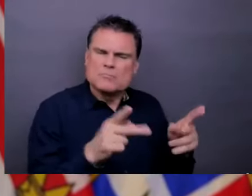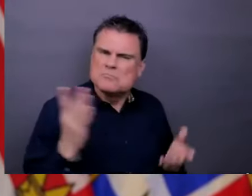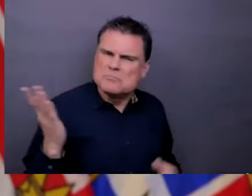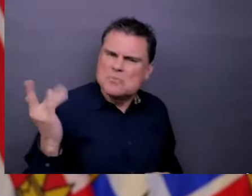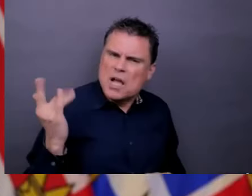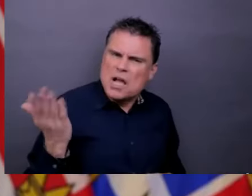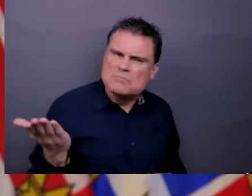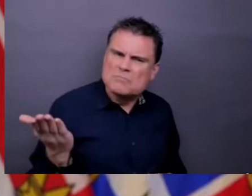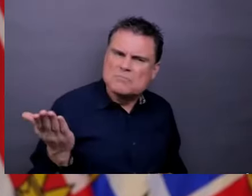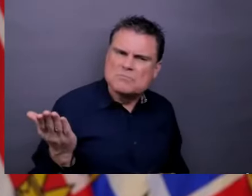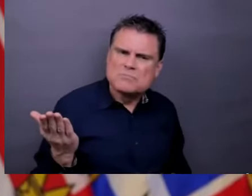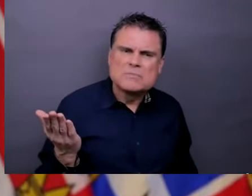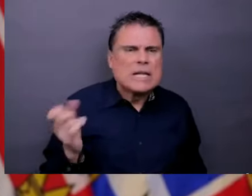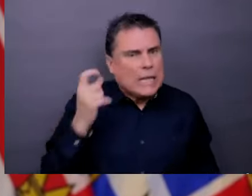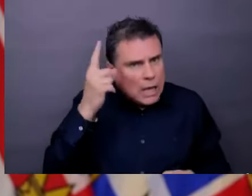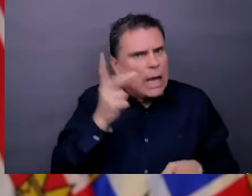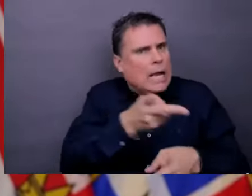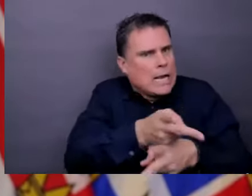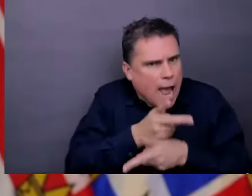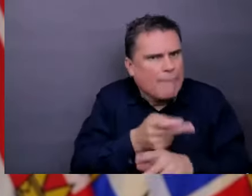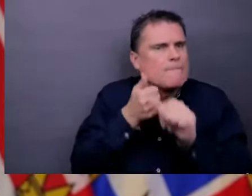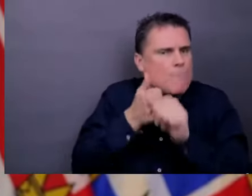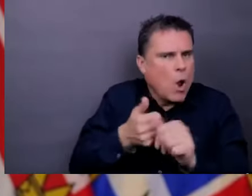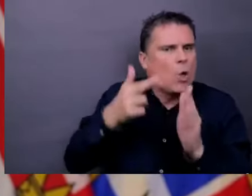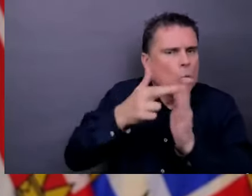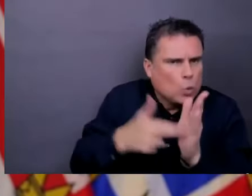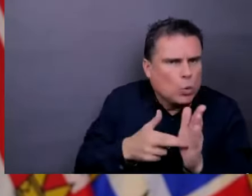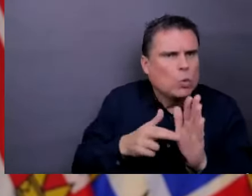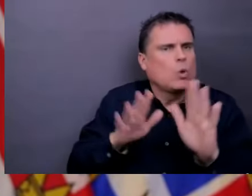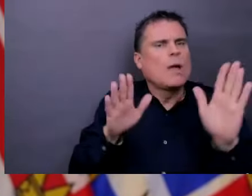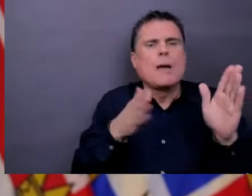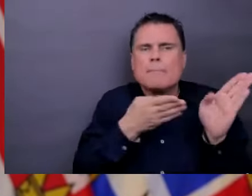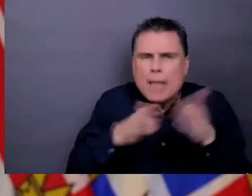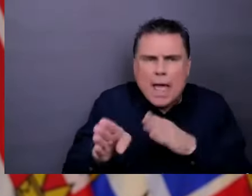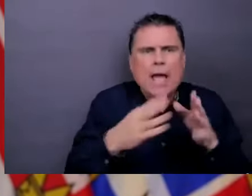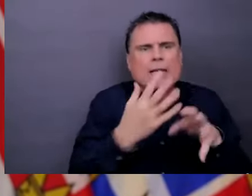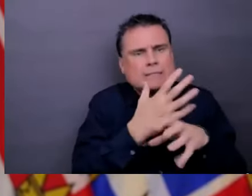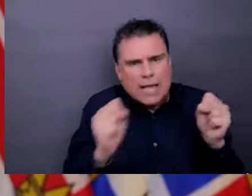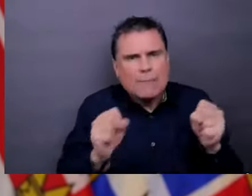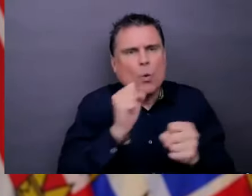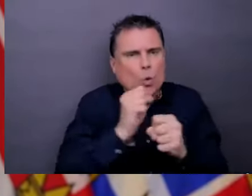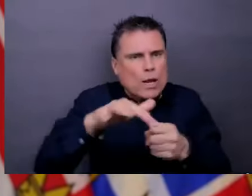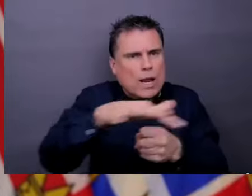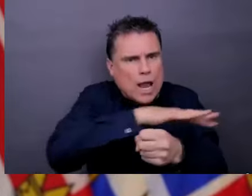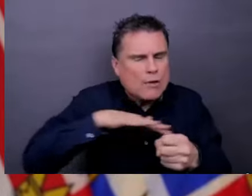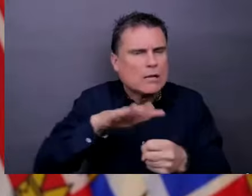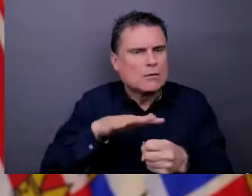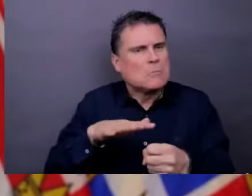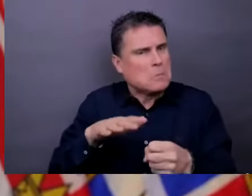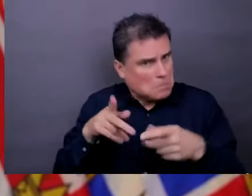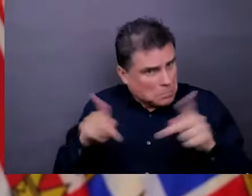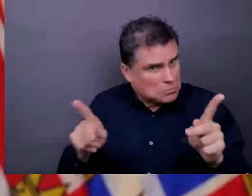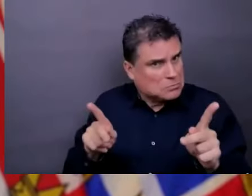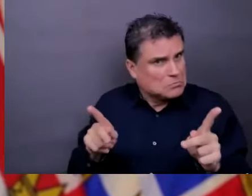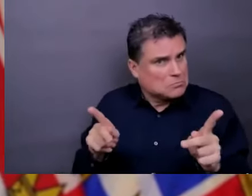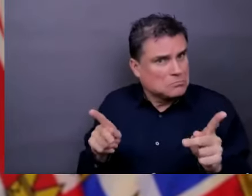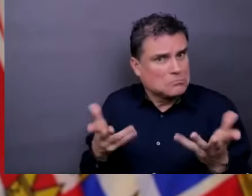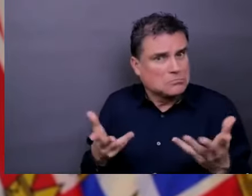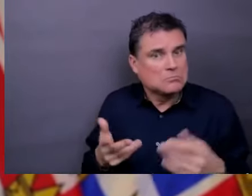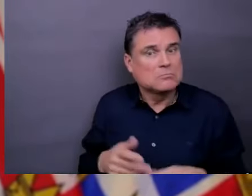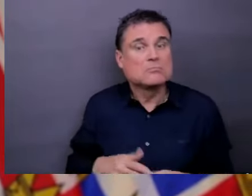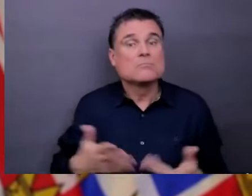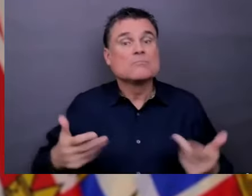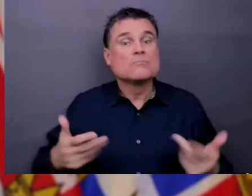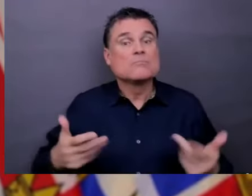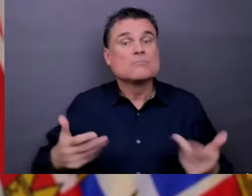too much transmission, and no, I absolutely agree. We could all use a laugh. We can all use some joy in our life